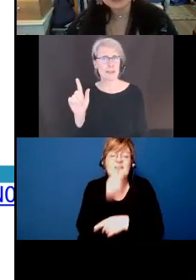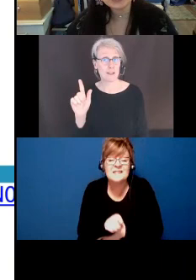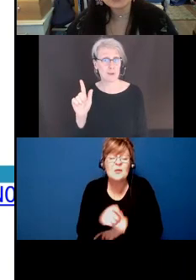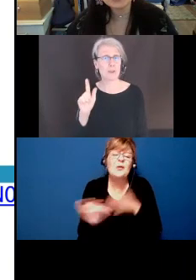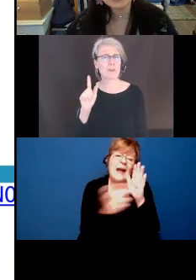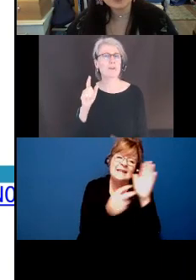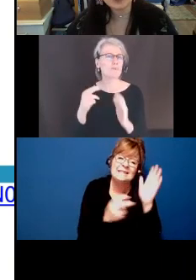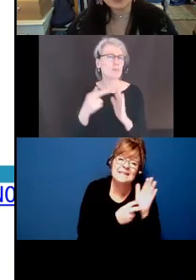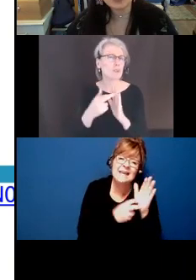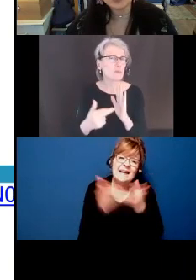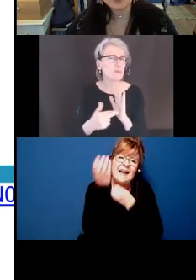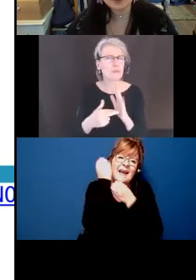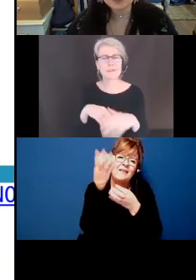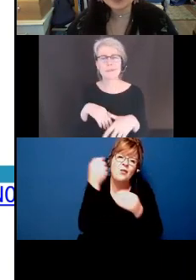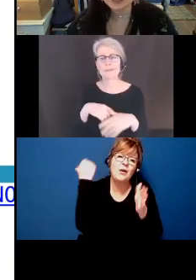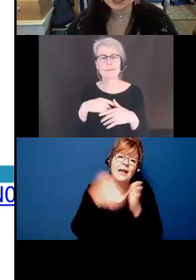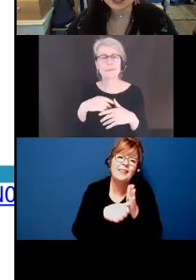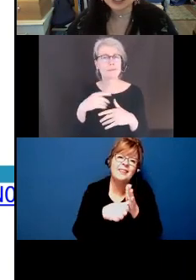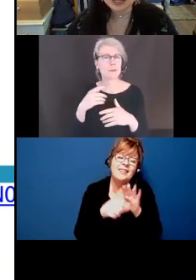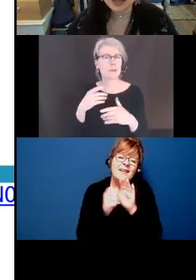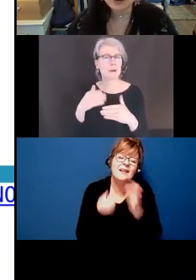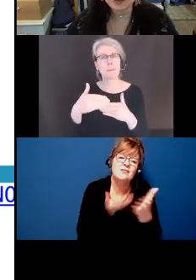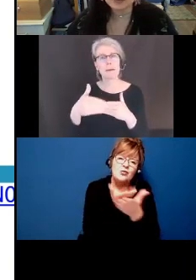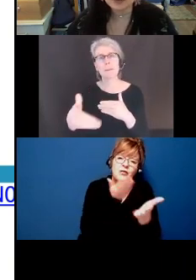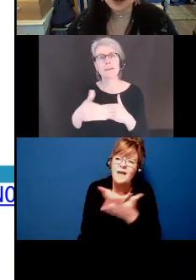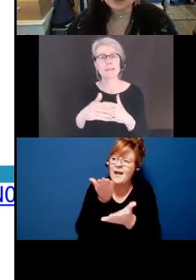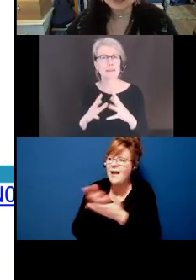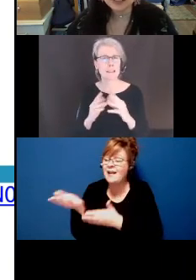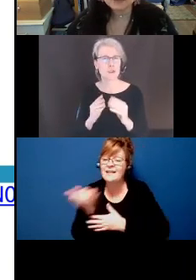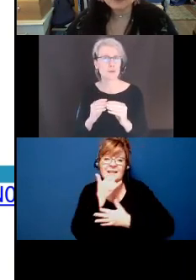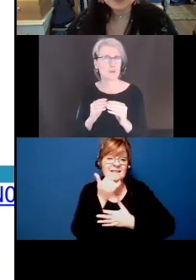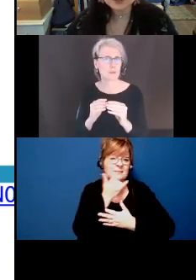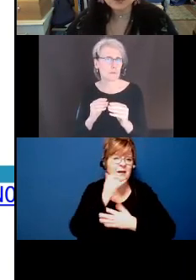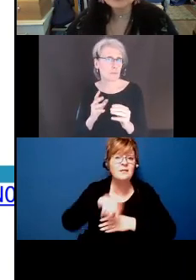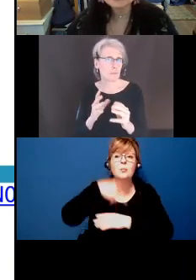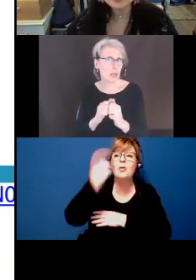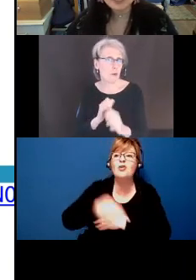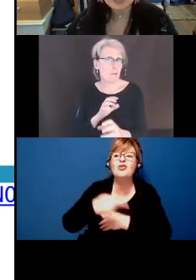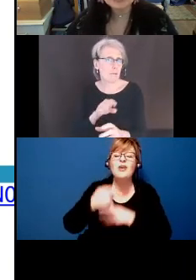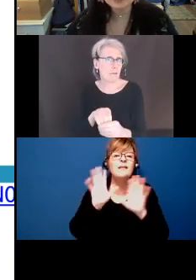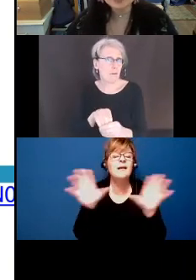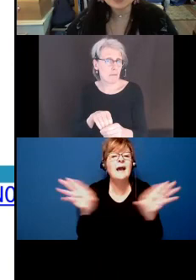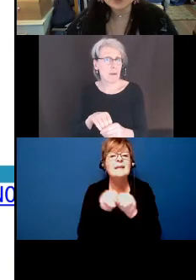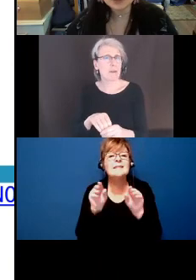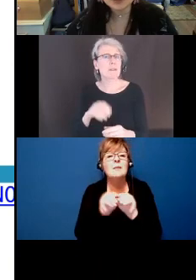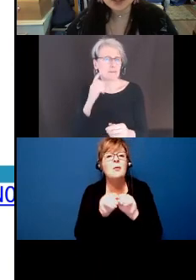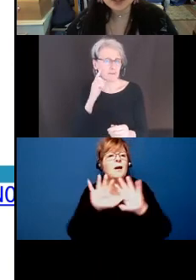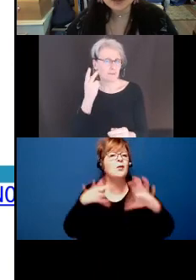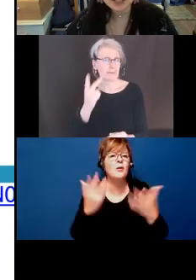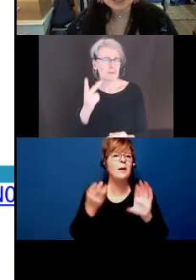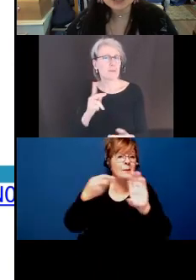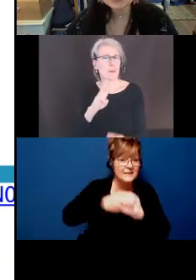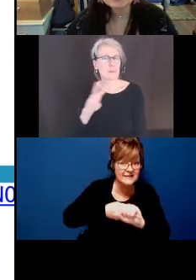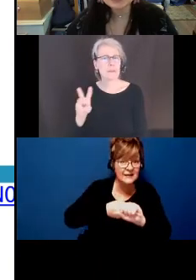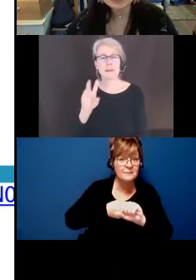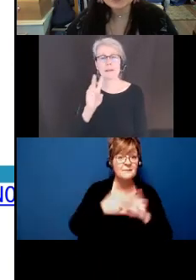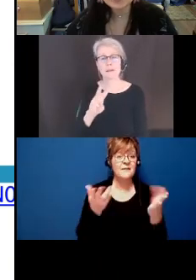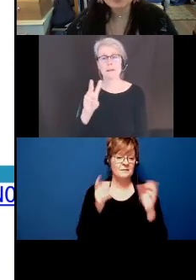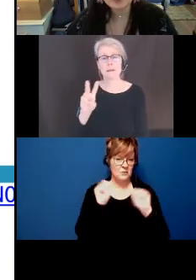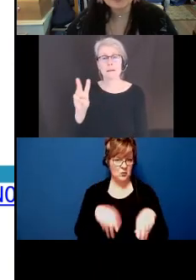and details on our upcoming sessions and how to get involved. Visit our website at